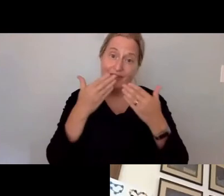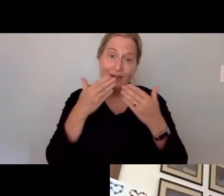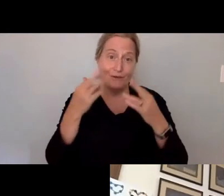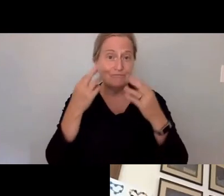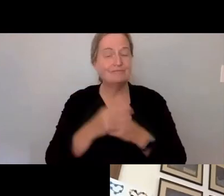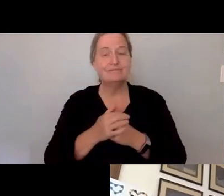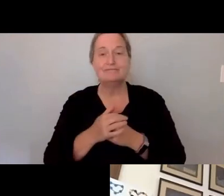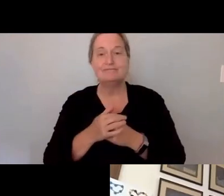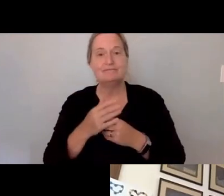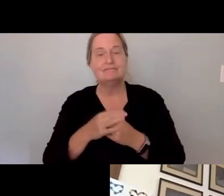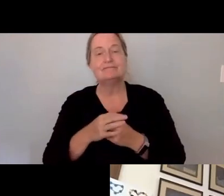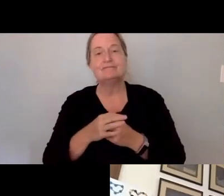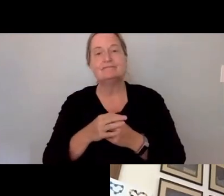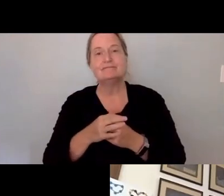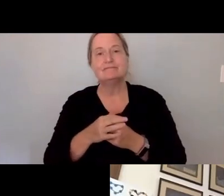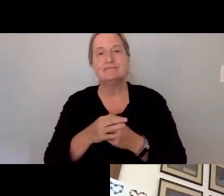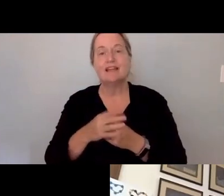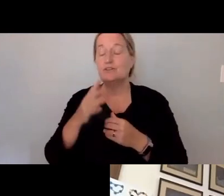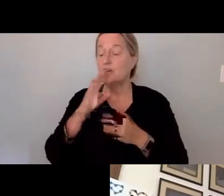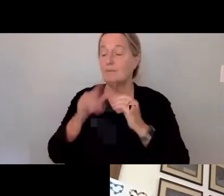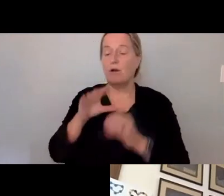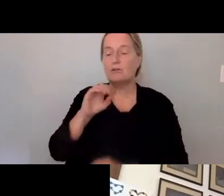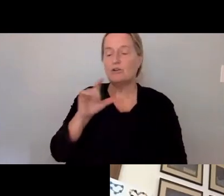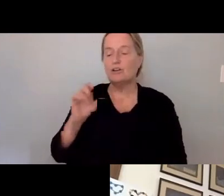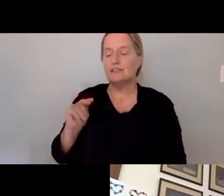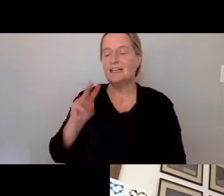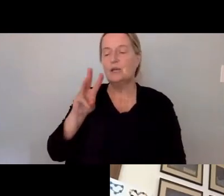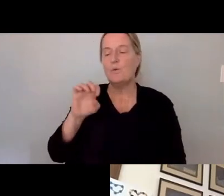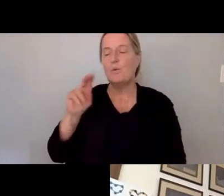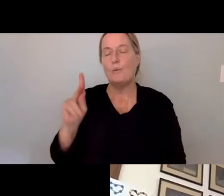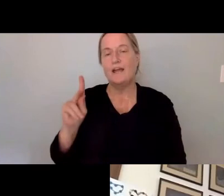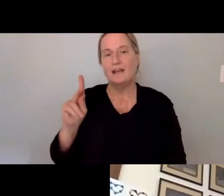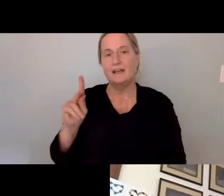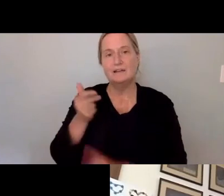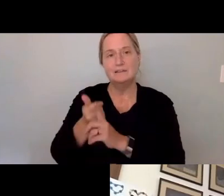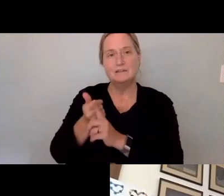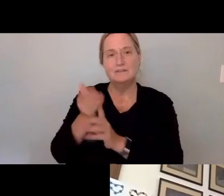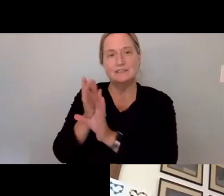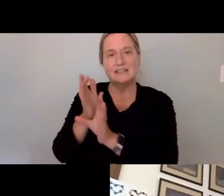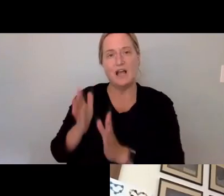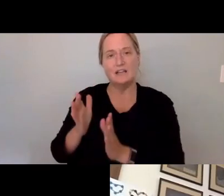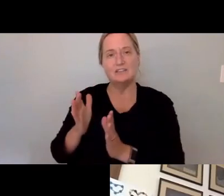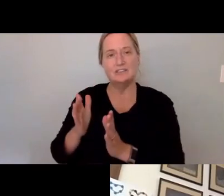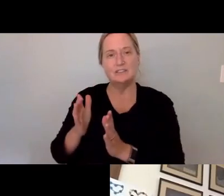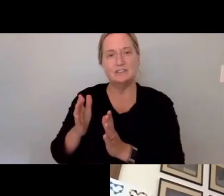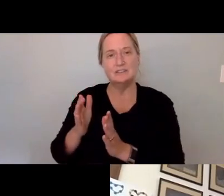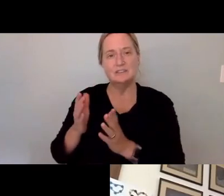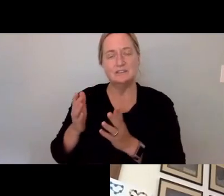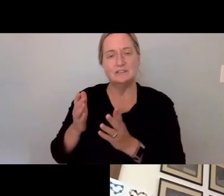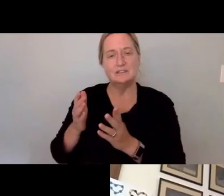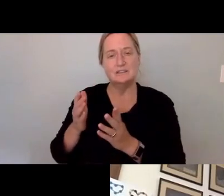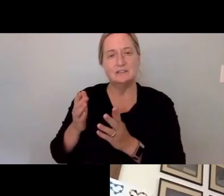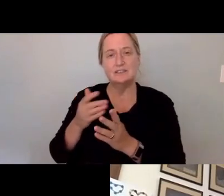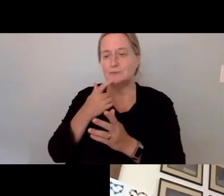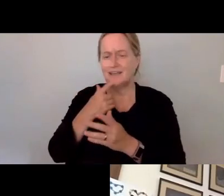Wick, right? And it wasn't that long ago where she came in she was a psychologist, right? And she's like, these, folks are not